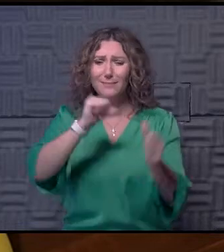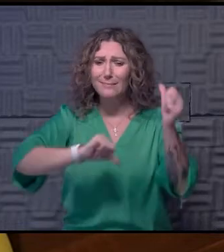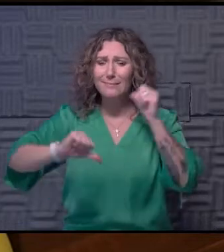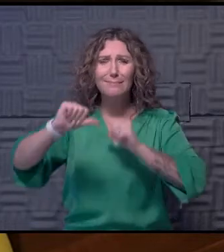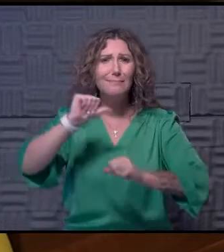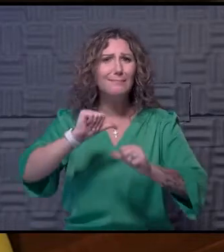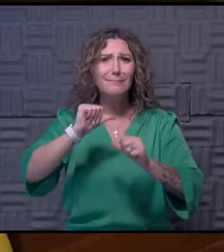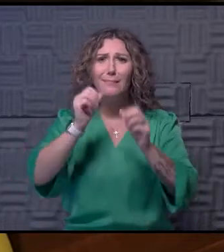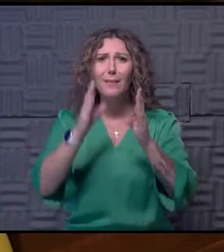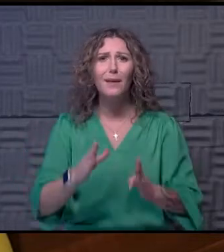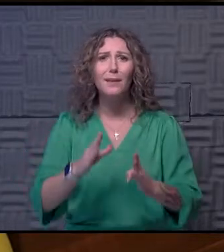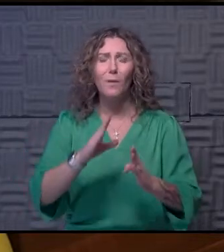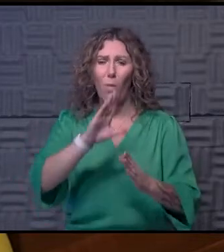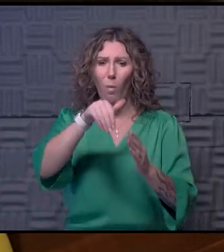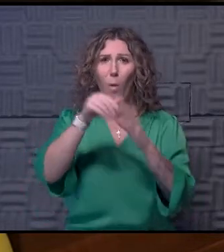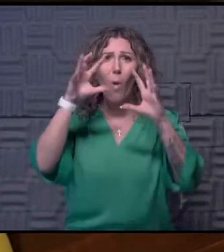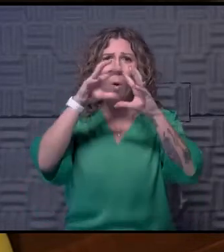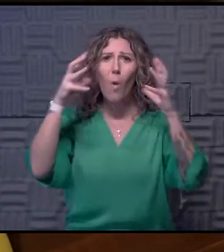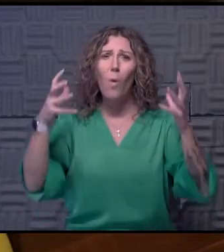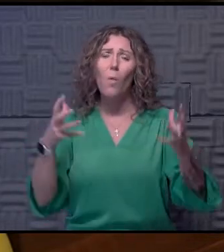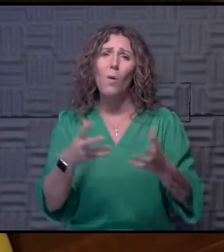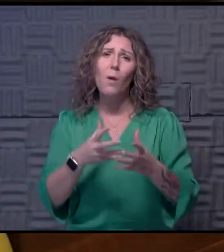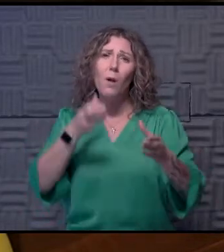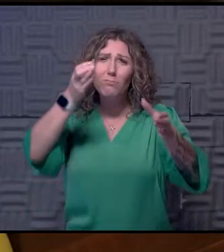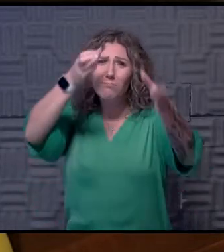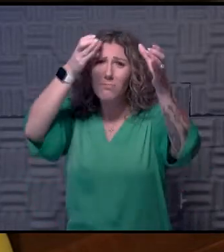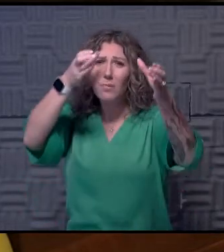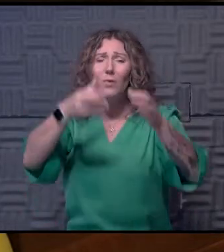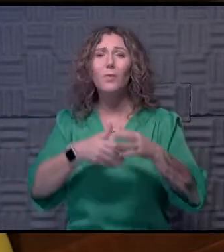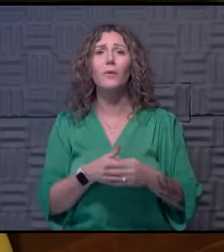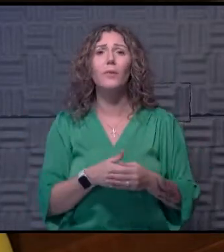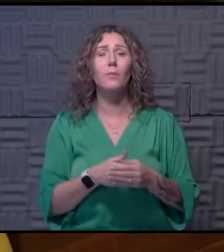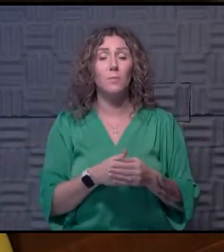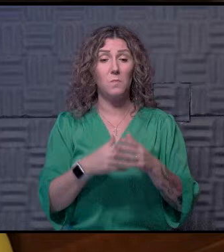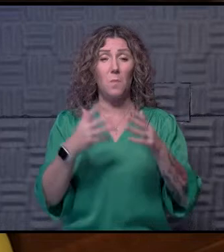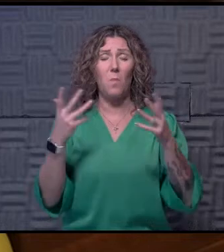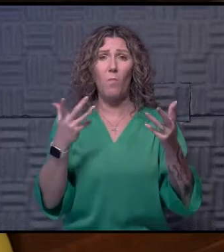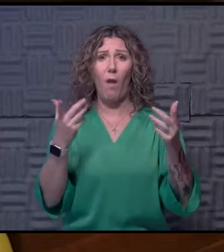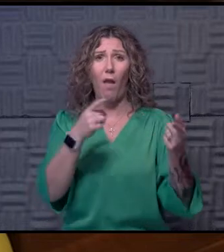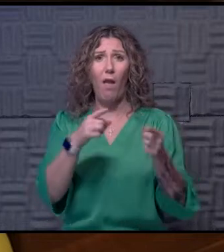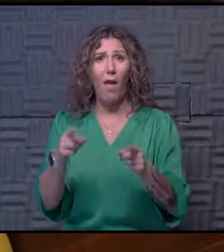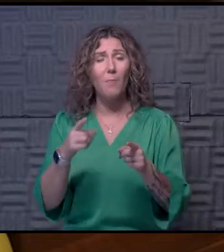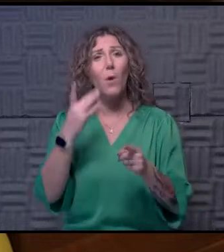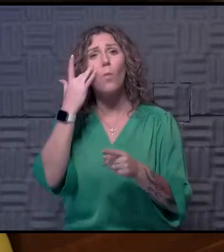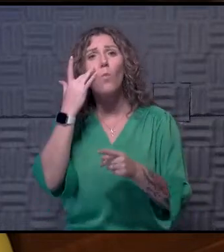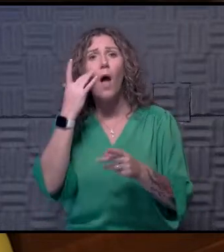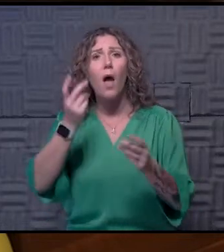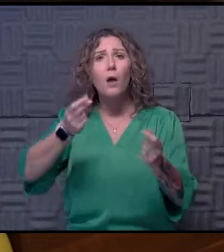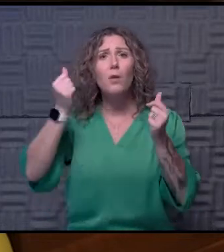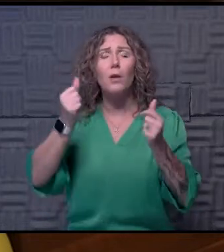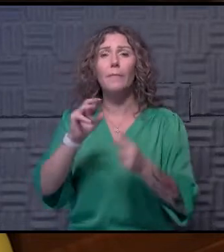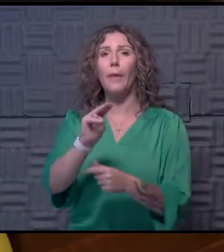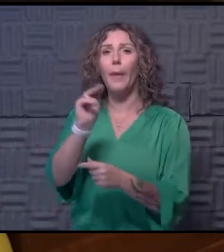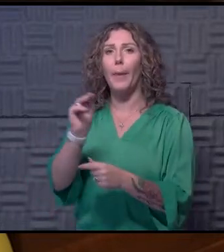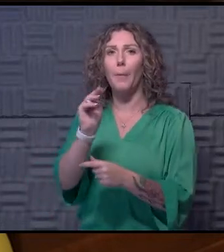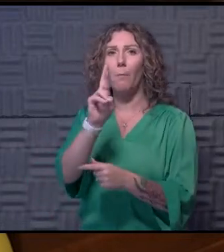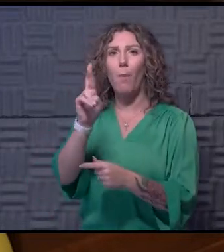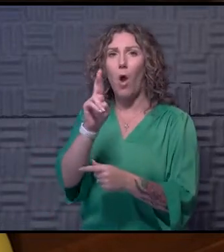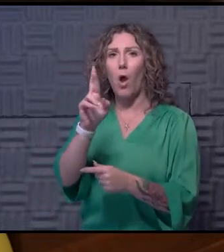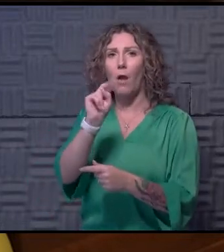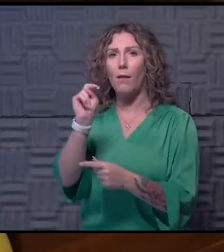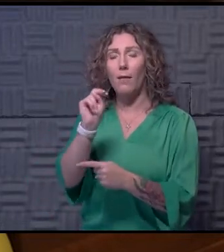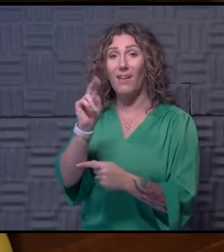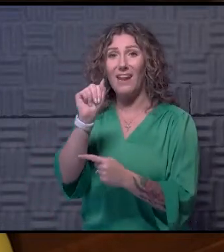world. One of the reasons why this came about so quickly is that the mRNA approach